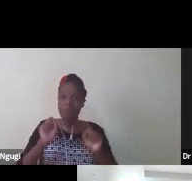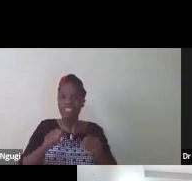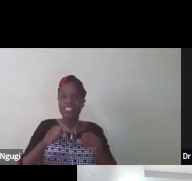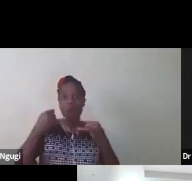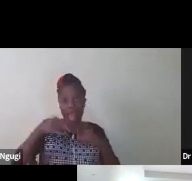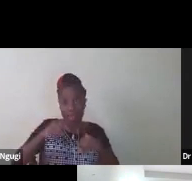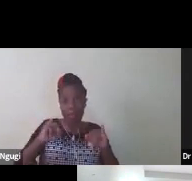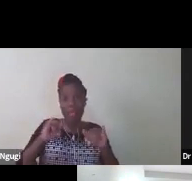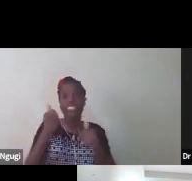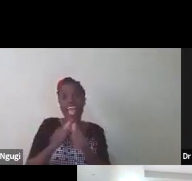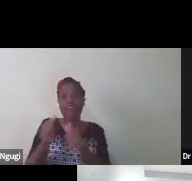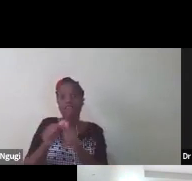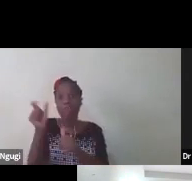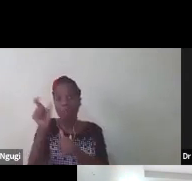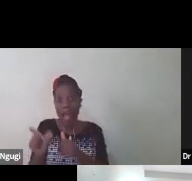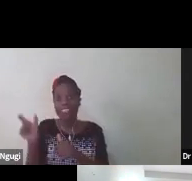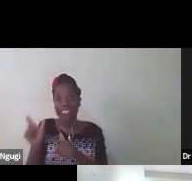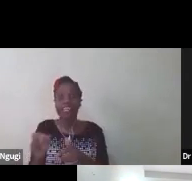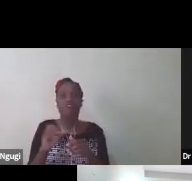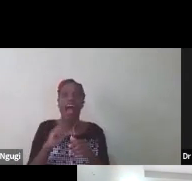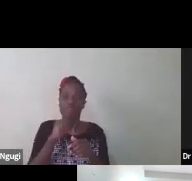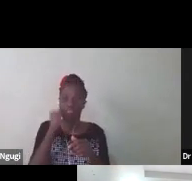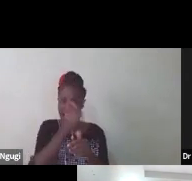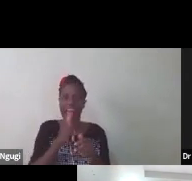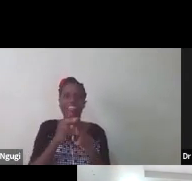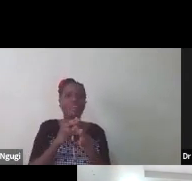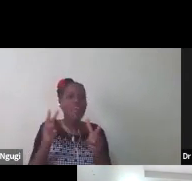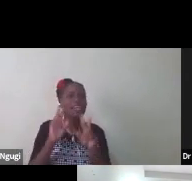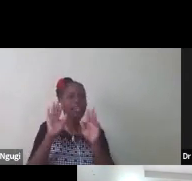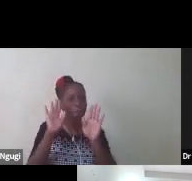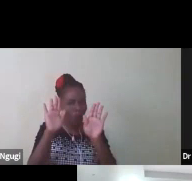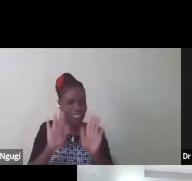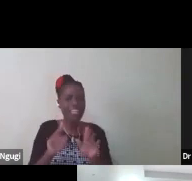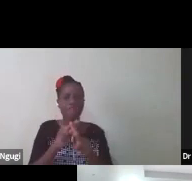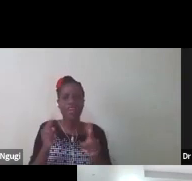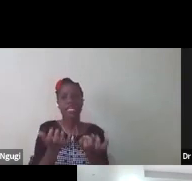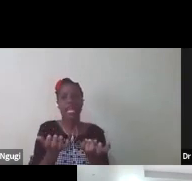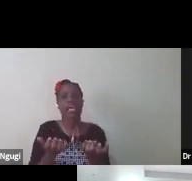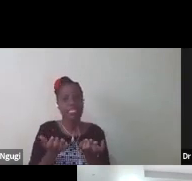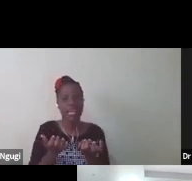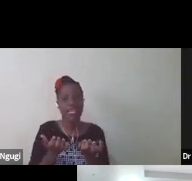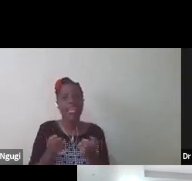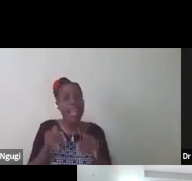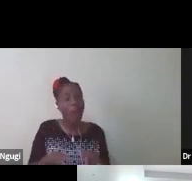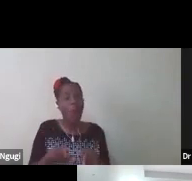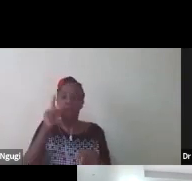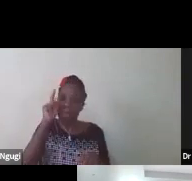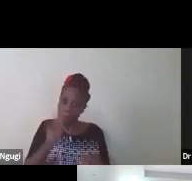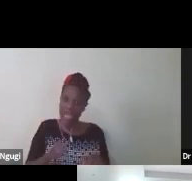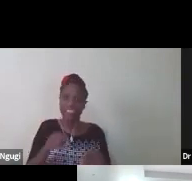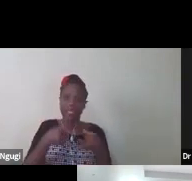and it is actually very necessary and very important, I think, really required right now if we want